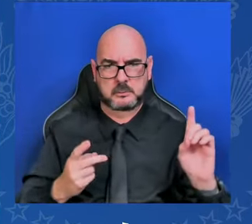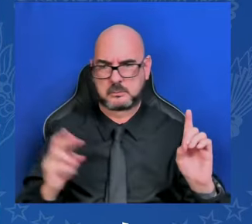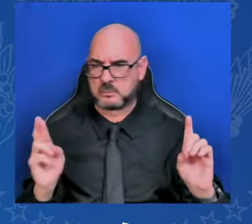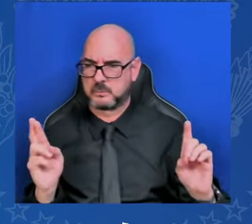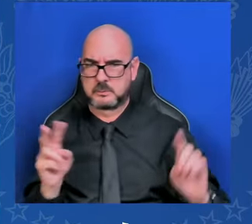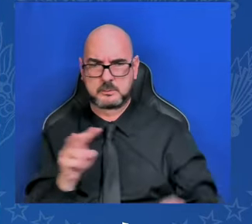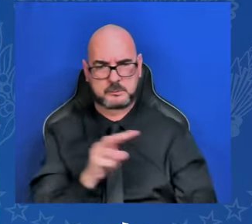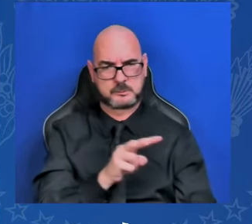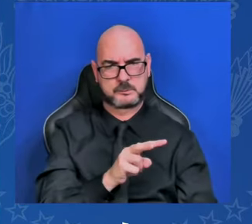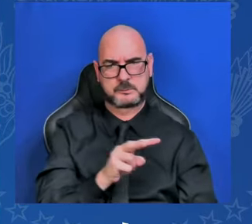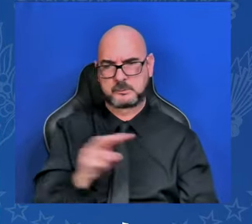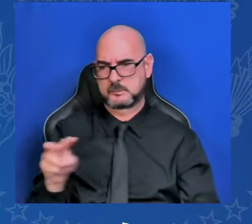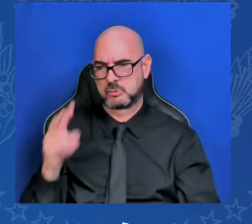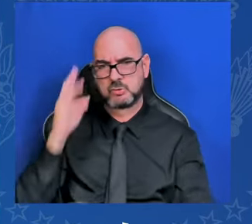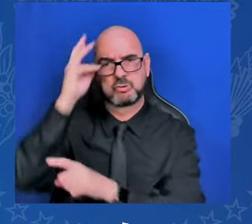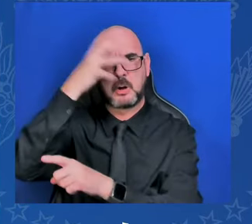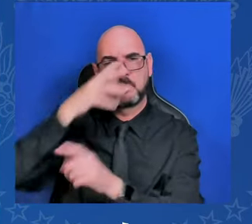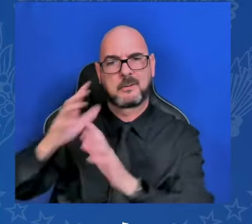win.